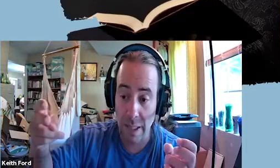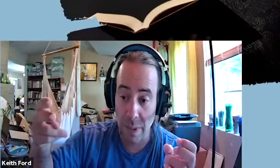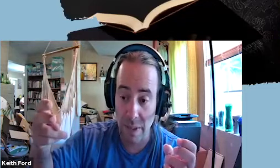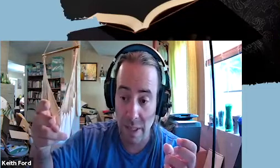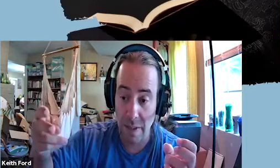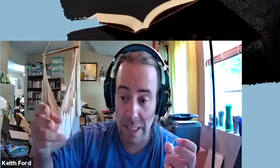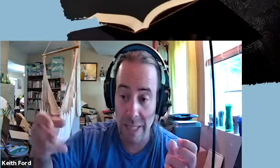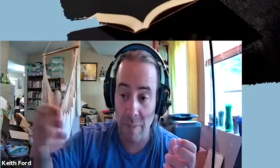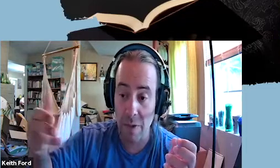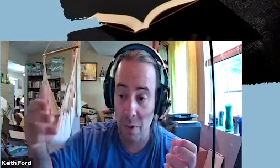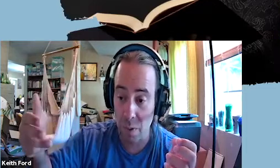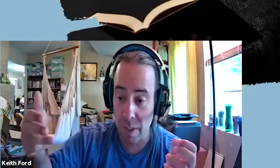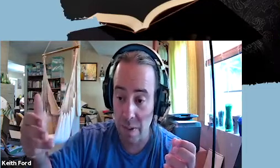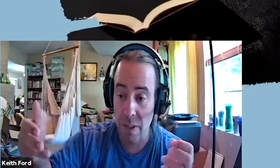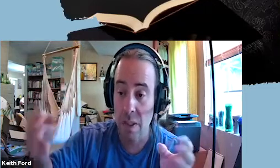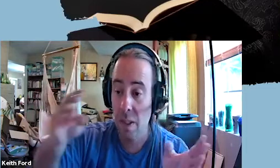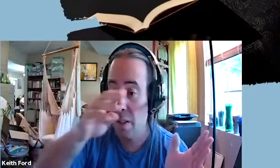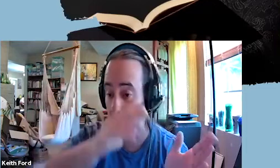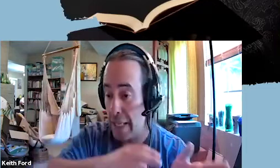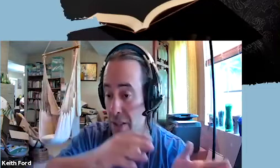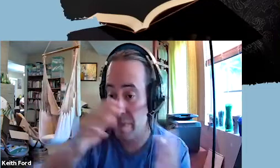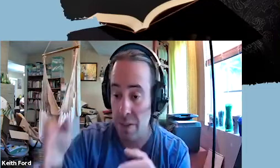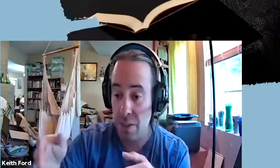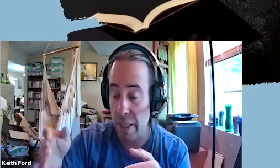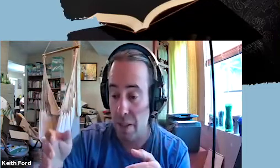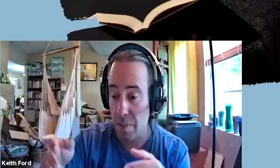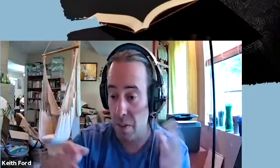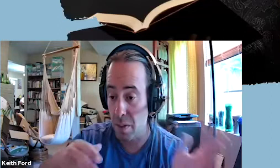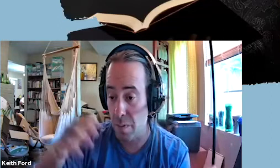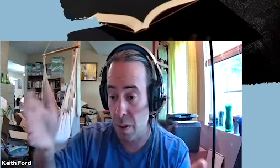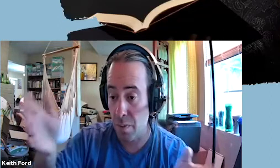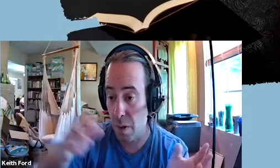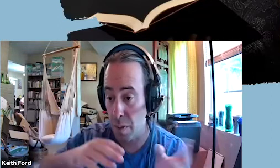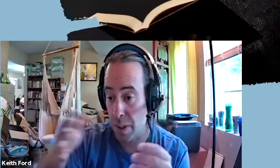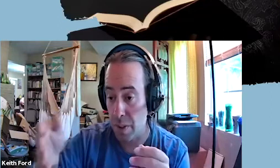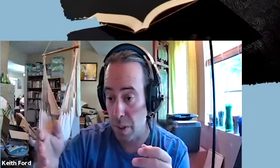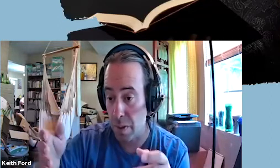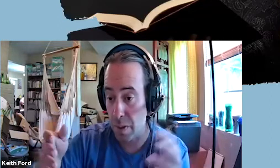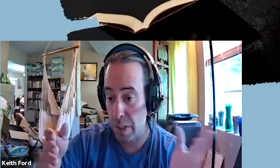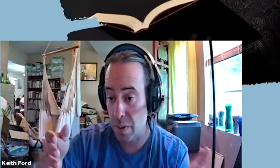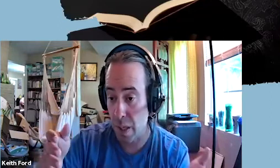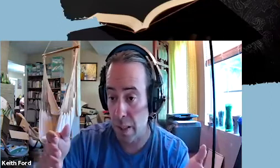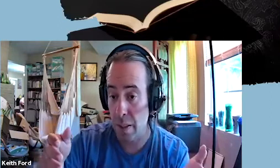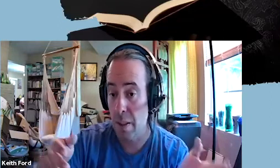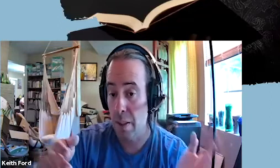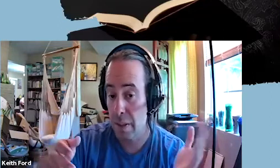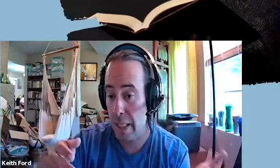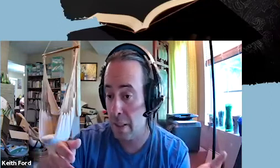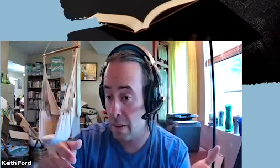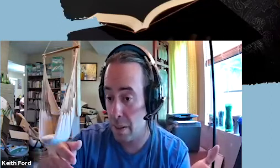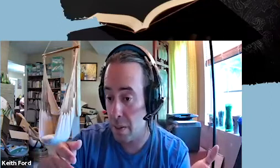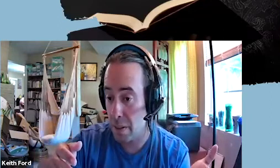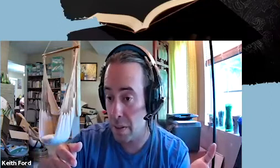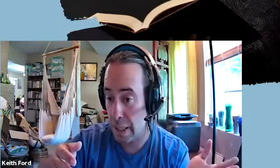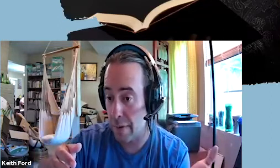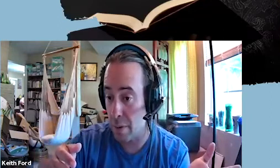you have the right to be assigned the same amount of units matching semester to matching semester. So fall to fall, spring to spring. So let's say you taught